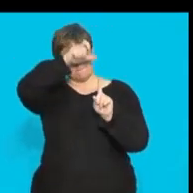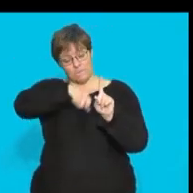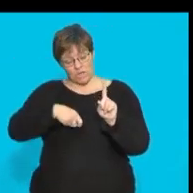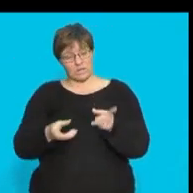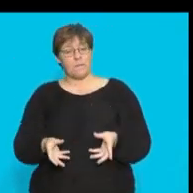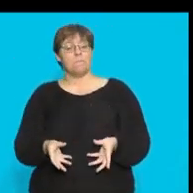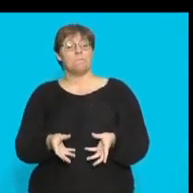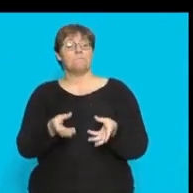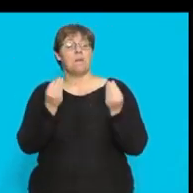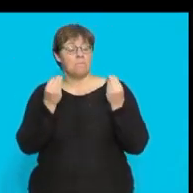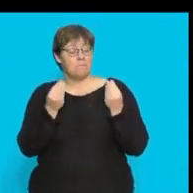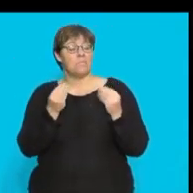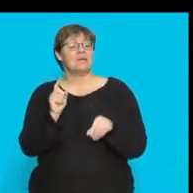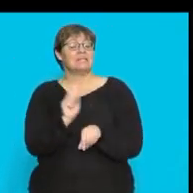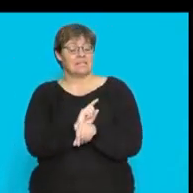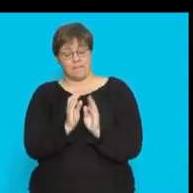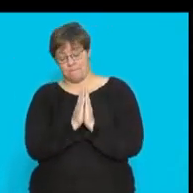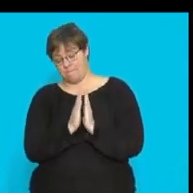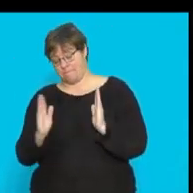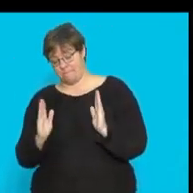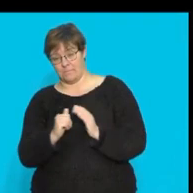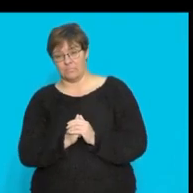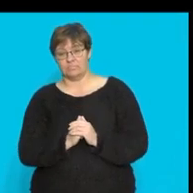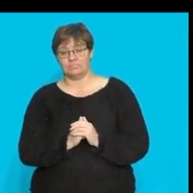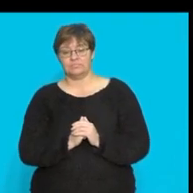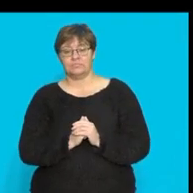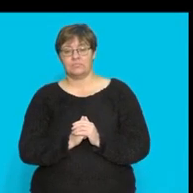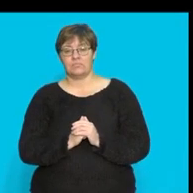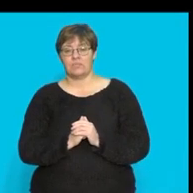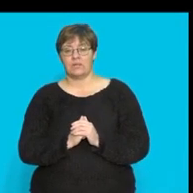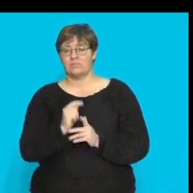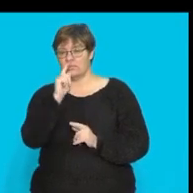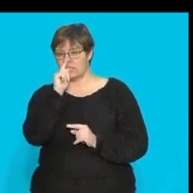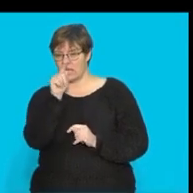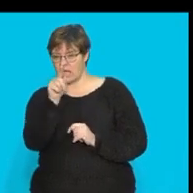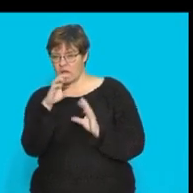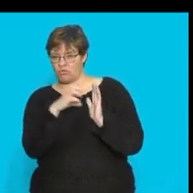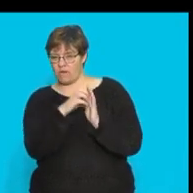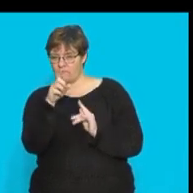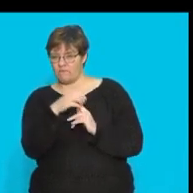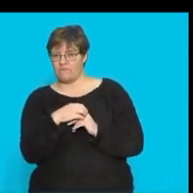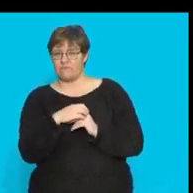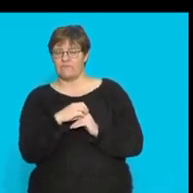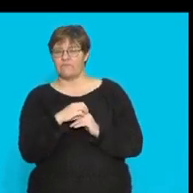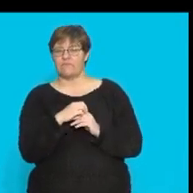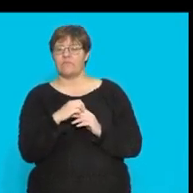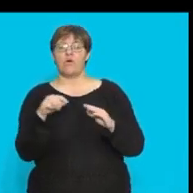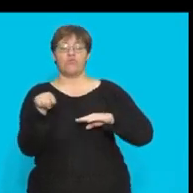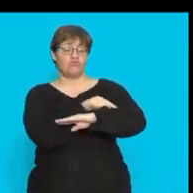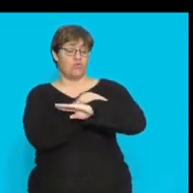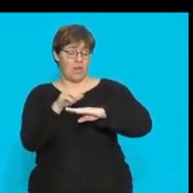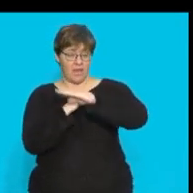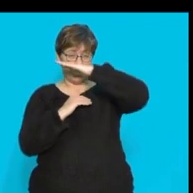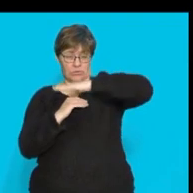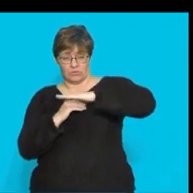patient experienced during the time period. So if we go to our graph, and this is where you use your